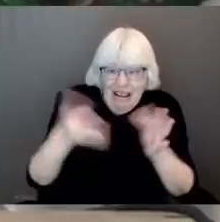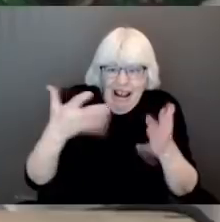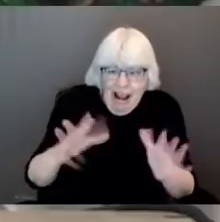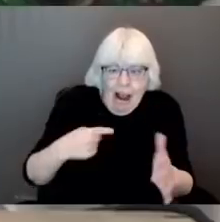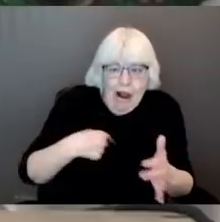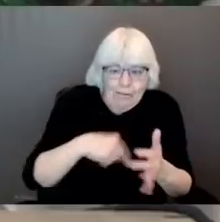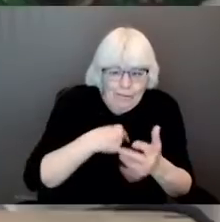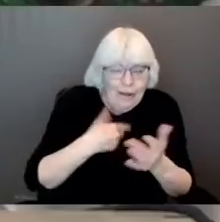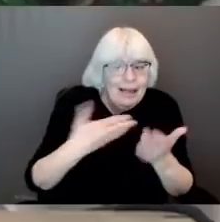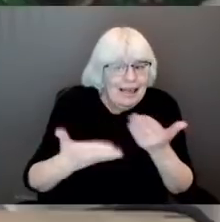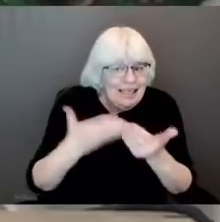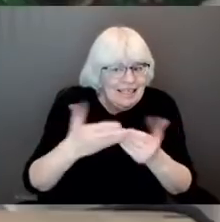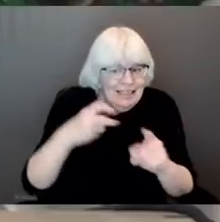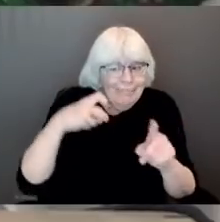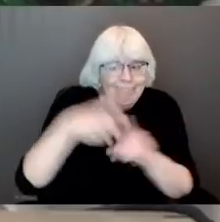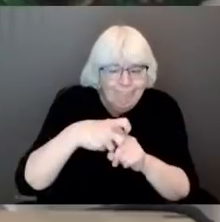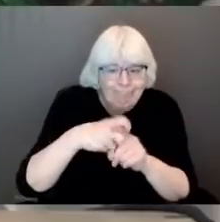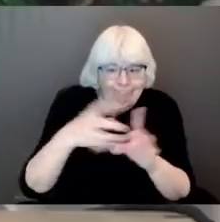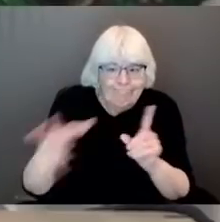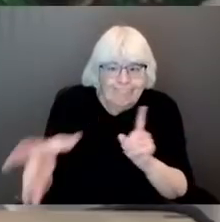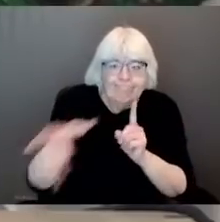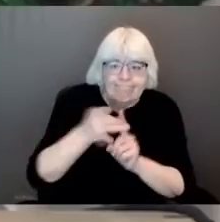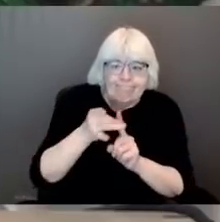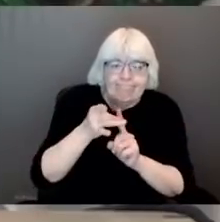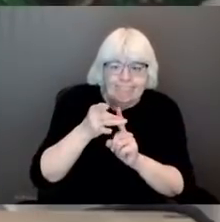process, that has helped us,